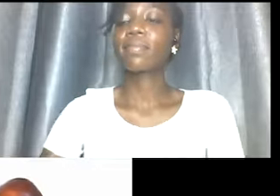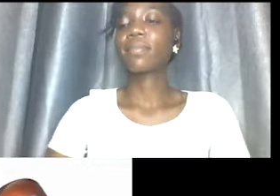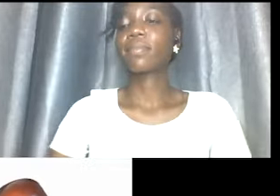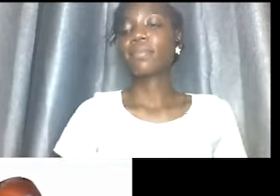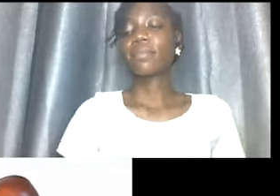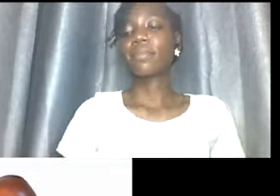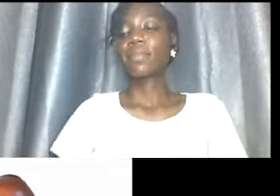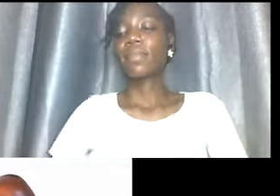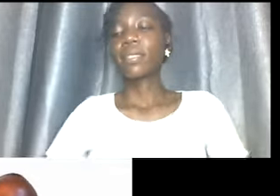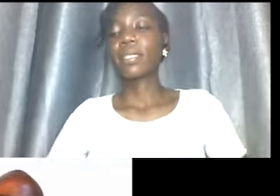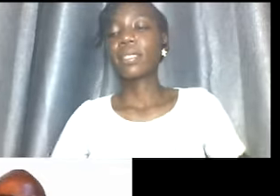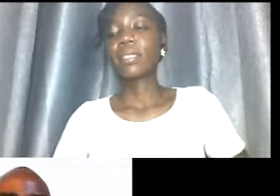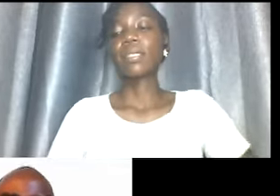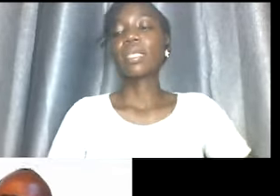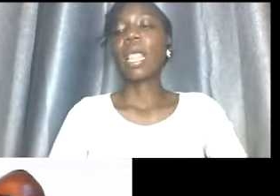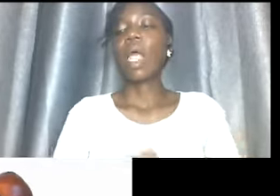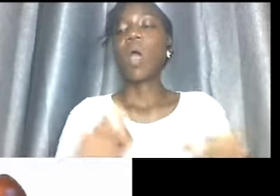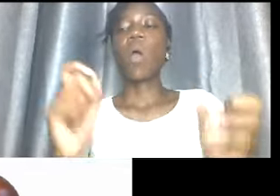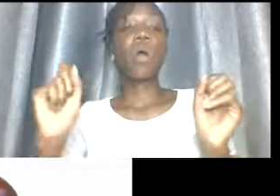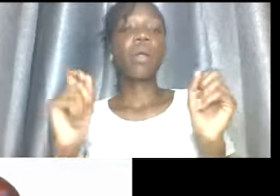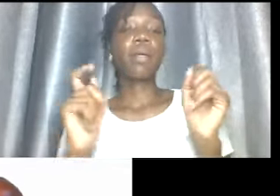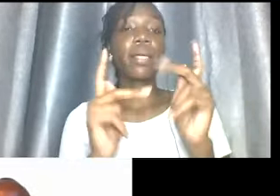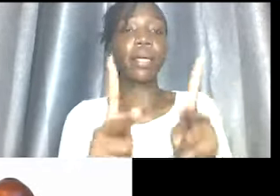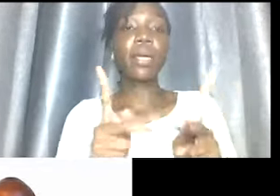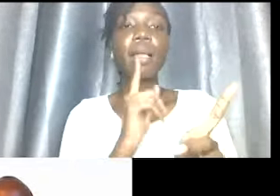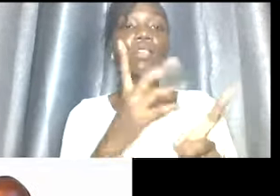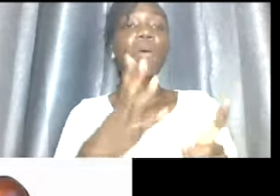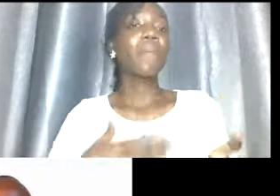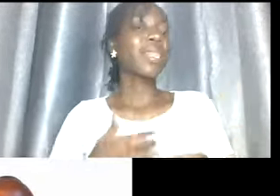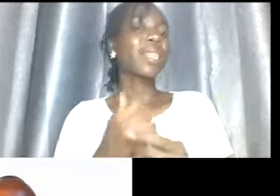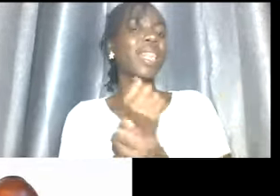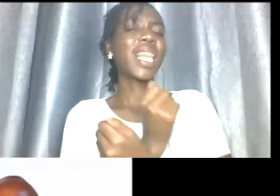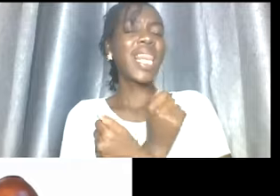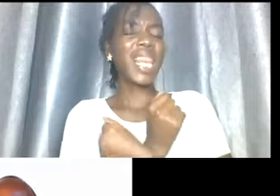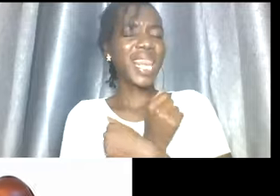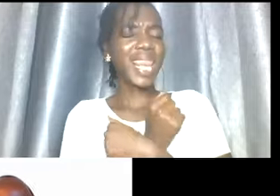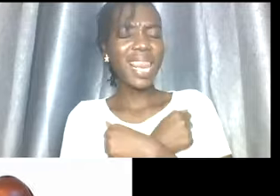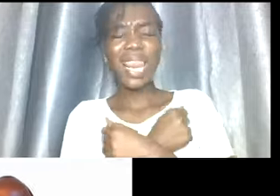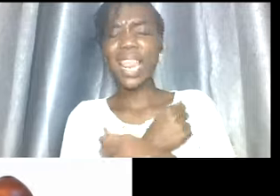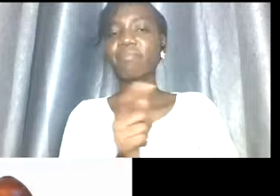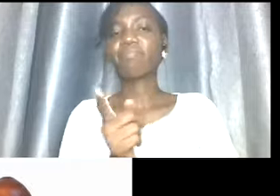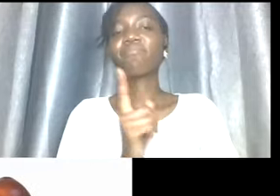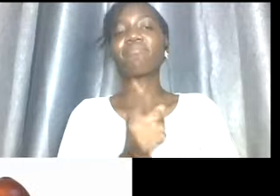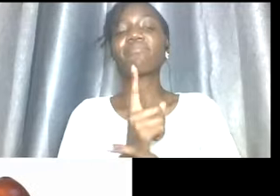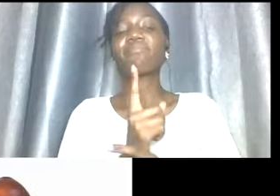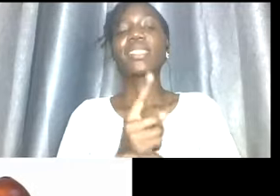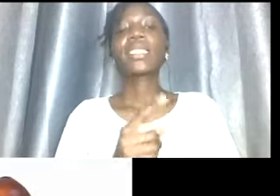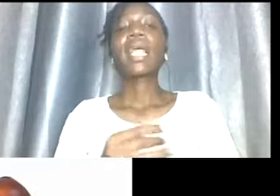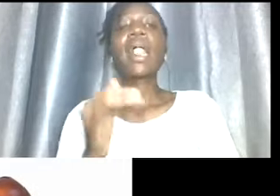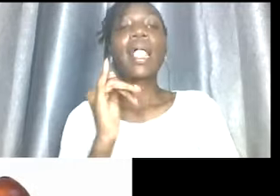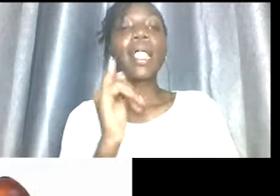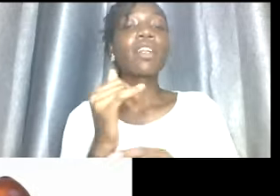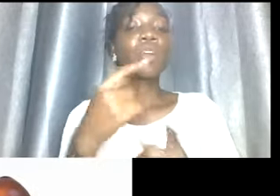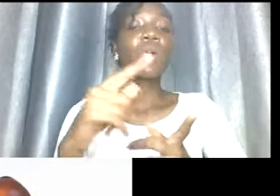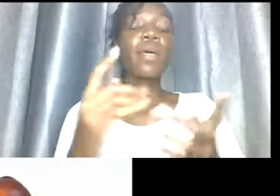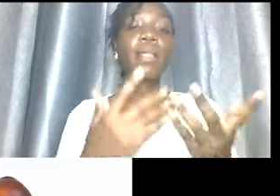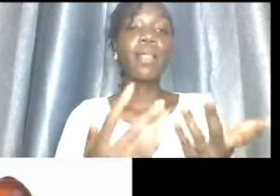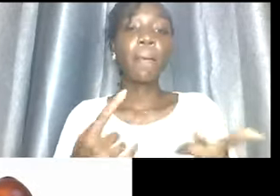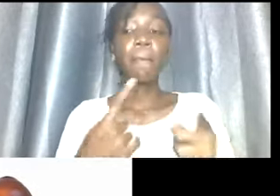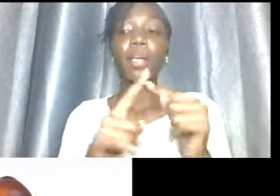All right. Wow, I love the C's. That was quite something. But I just wanted to know, I